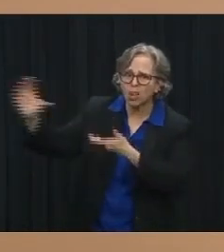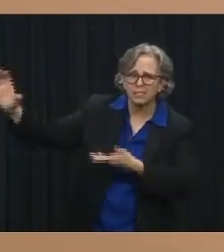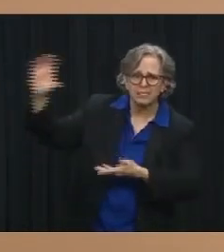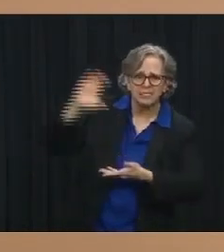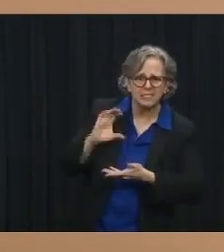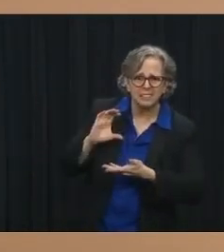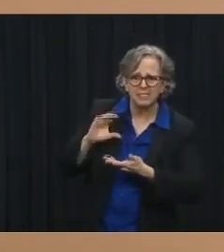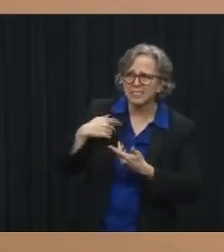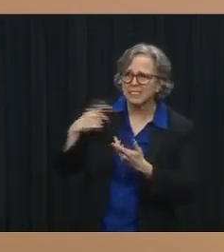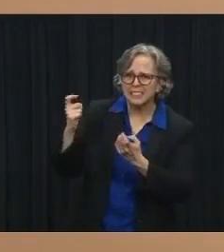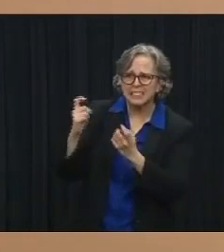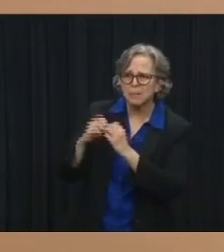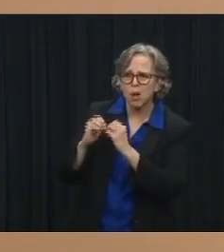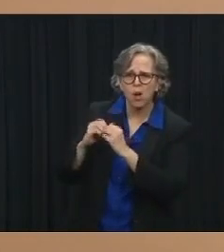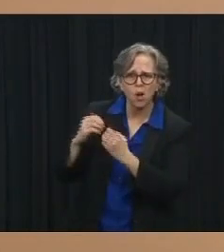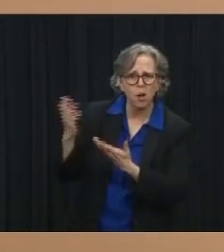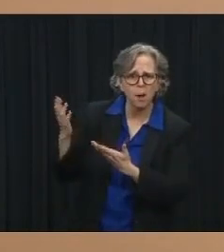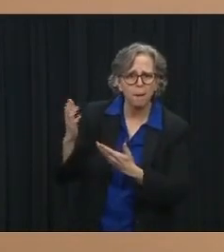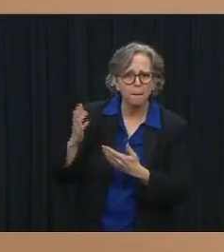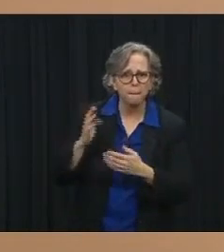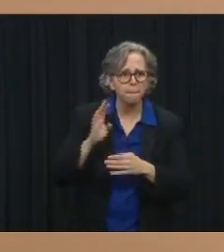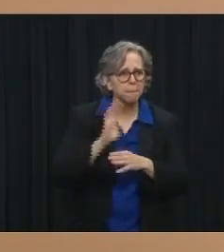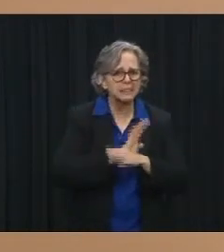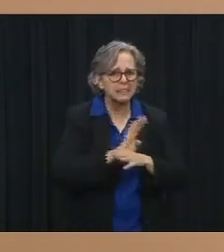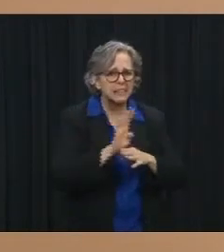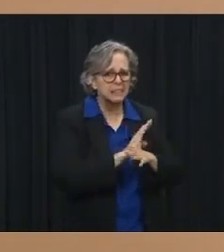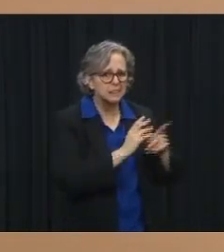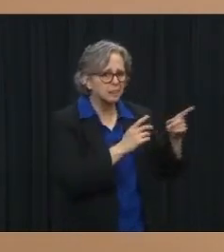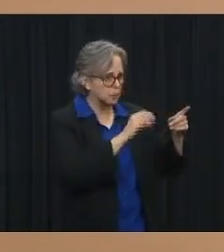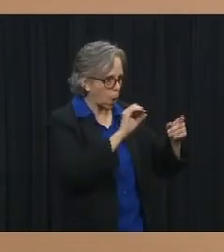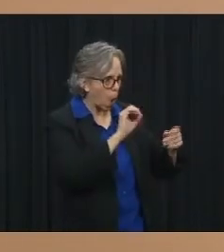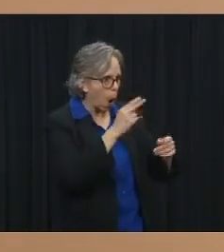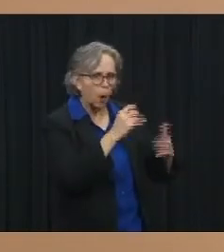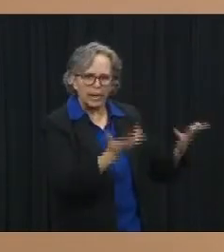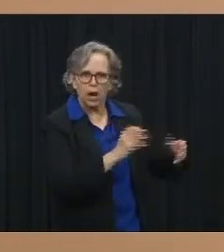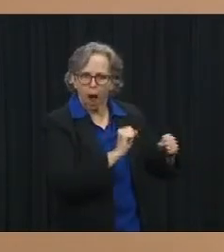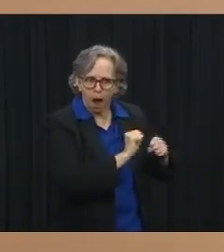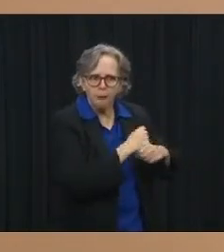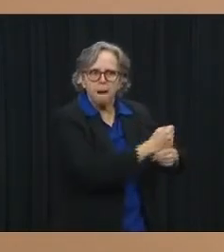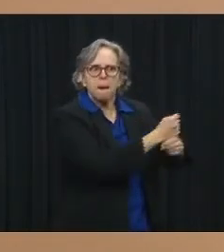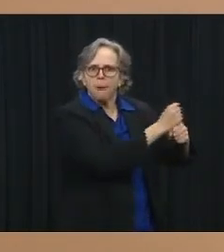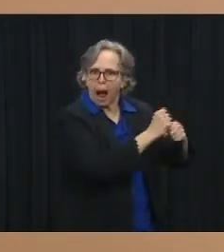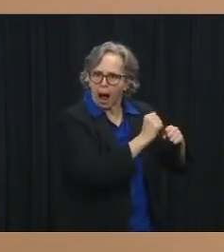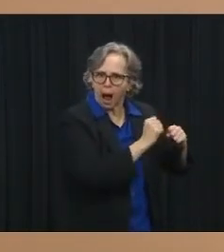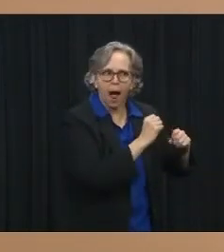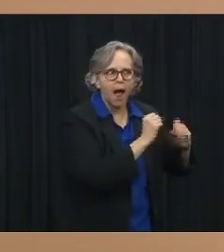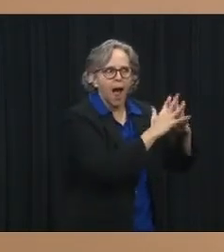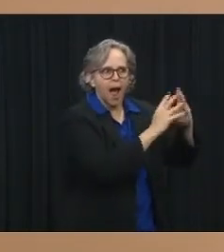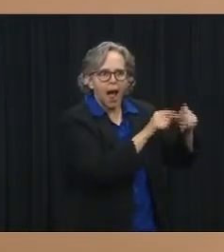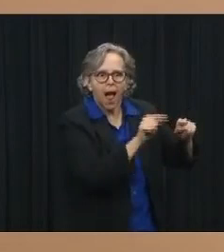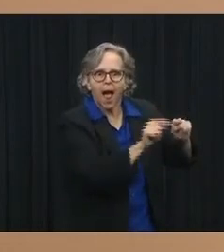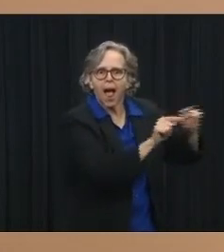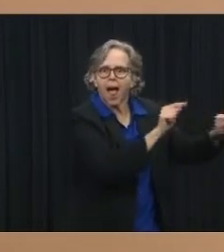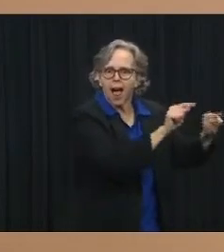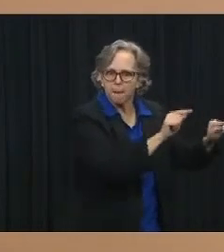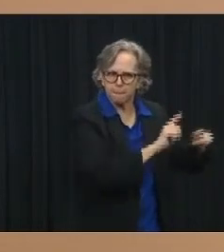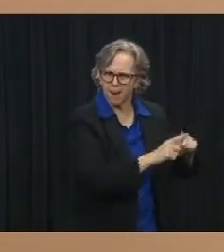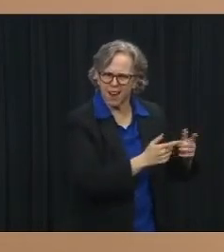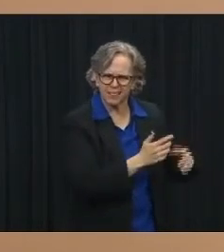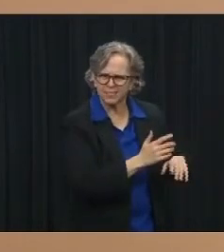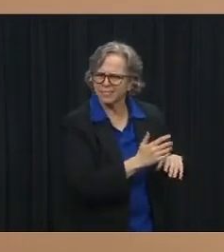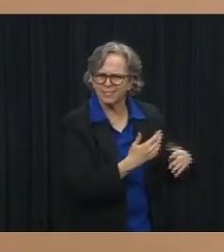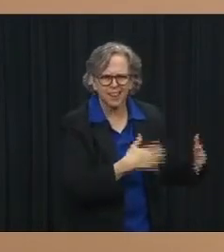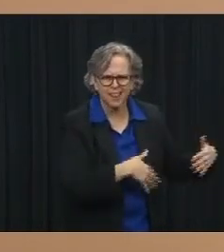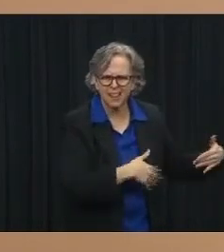our businesses here in Ohio are starting production and working on ways that we can create our own. But we've got to get out what we have